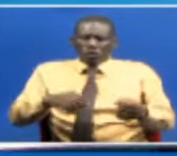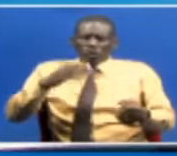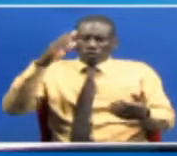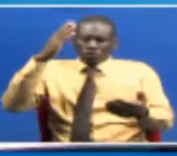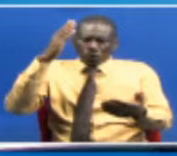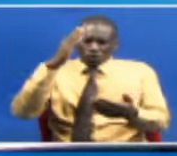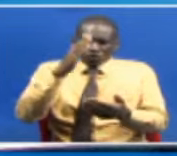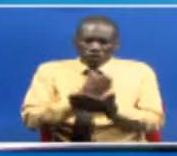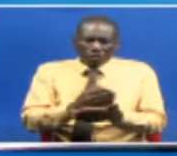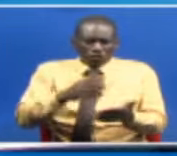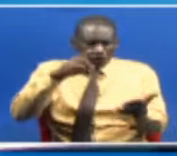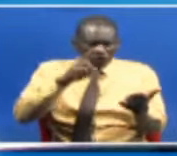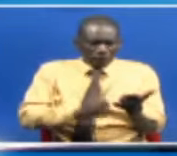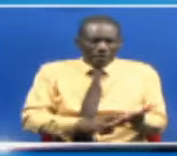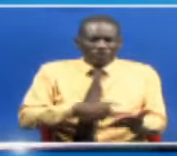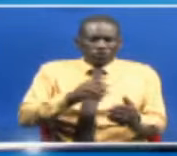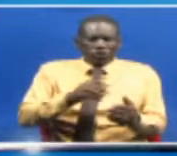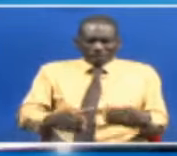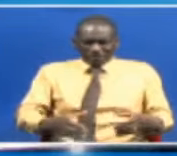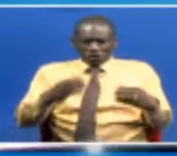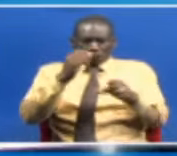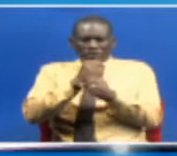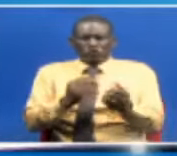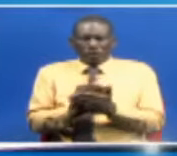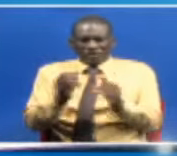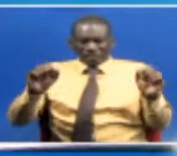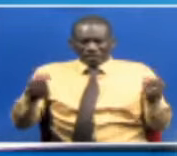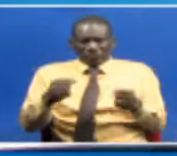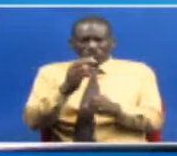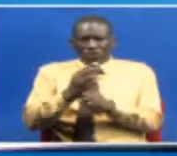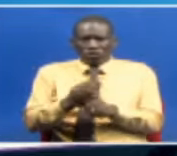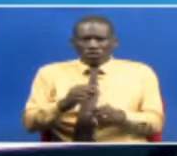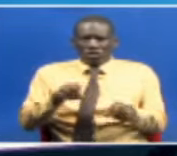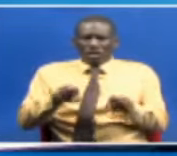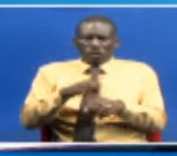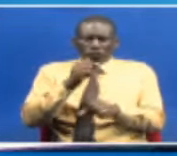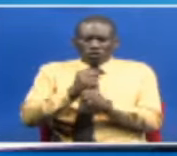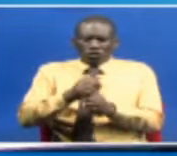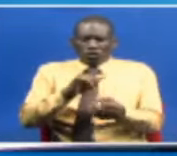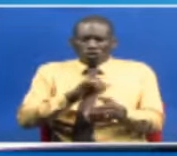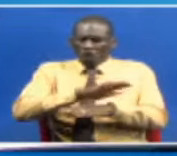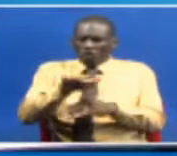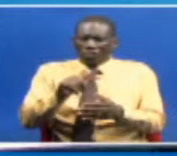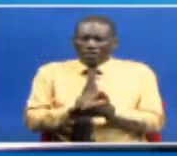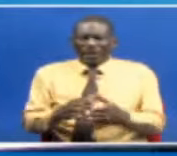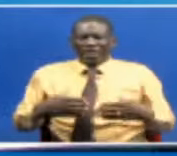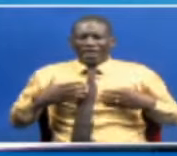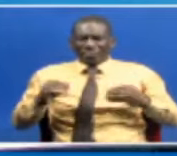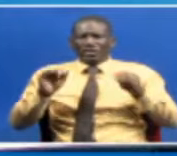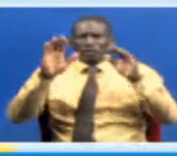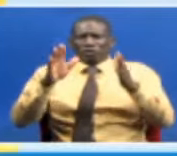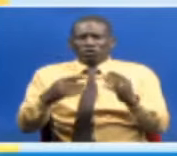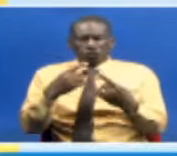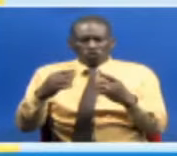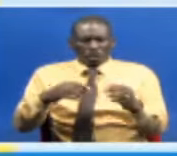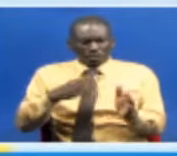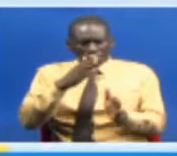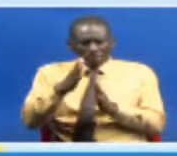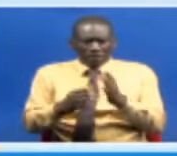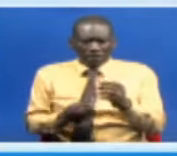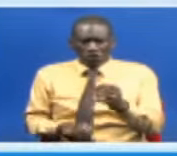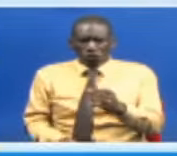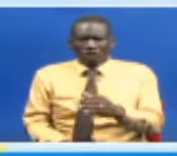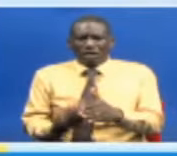to make sure they are safe for use, because even as we do all this, health is paramount. You mentioned a plan to build